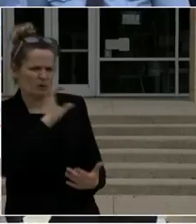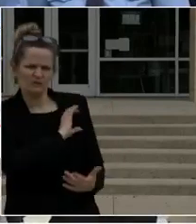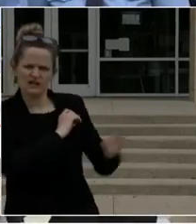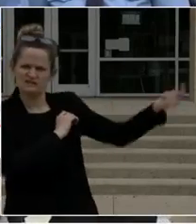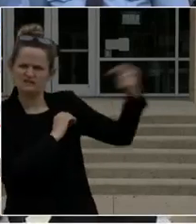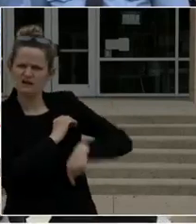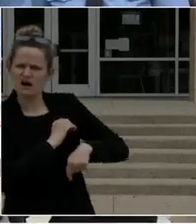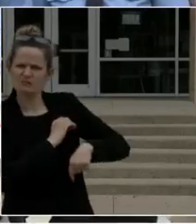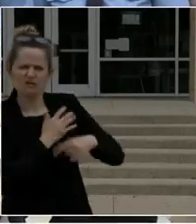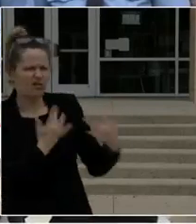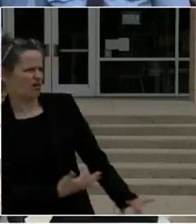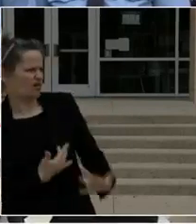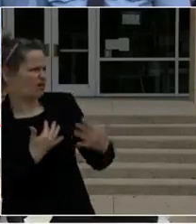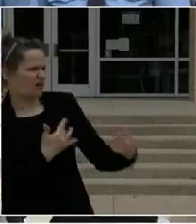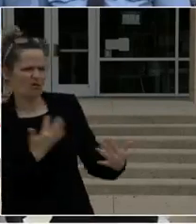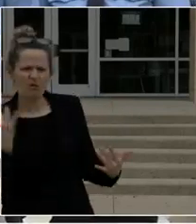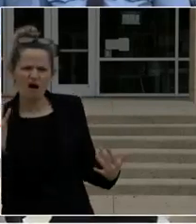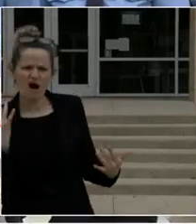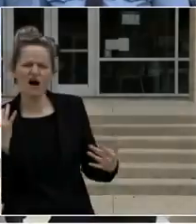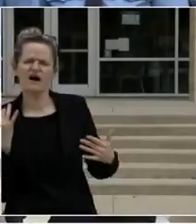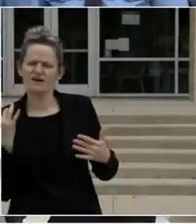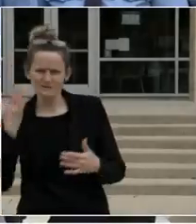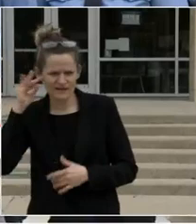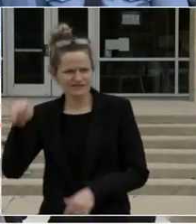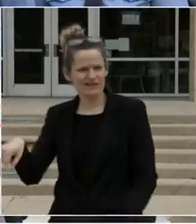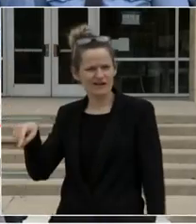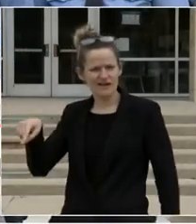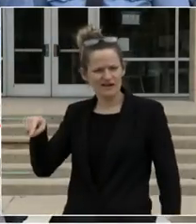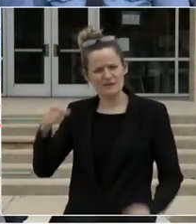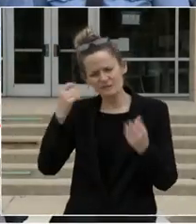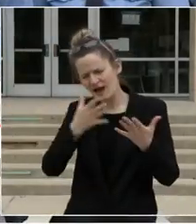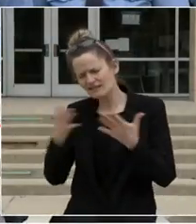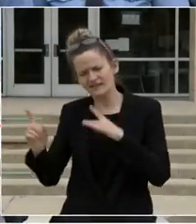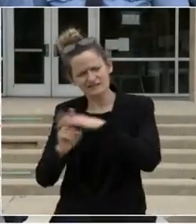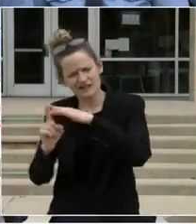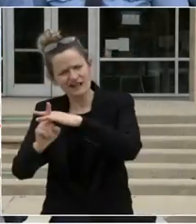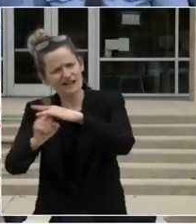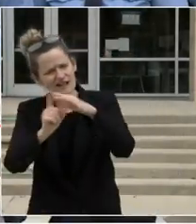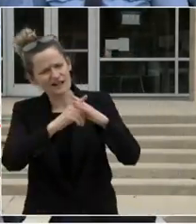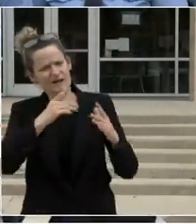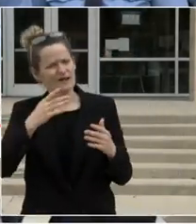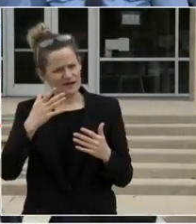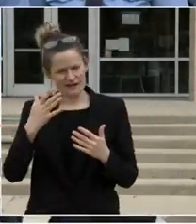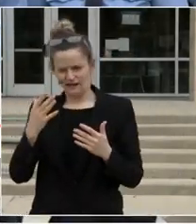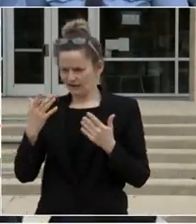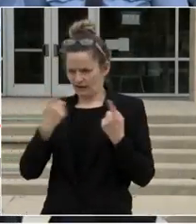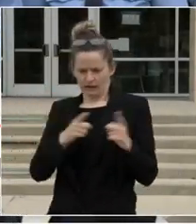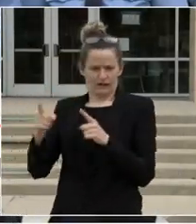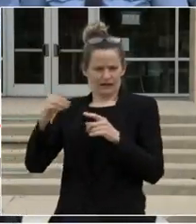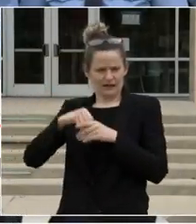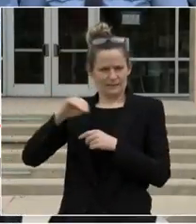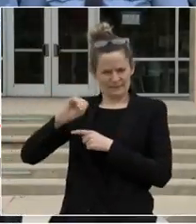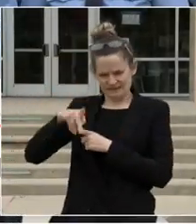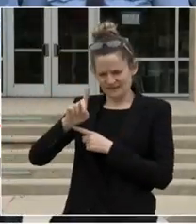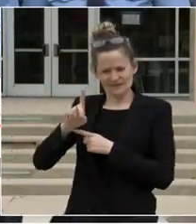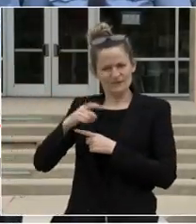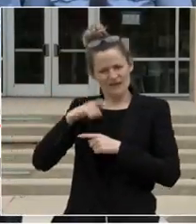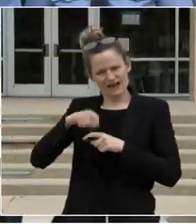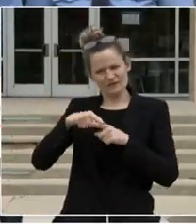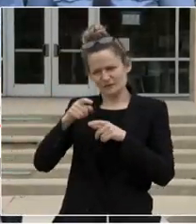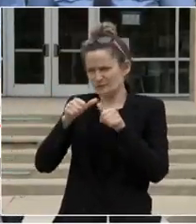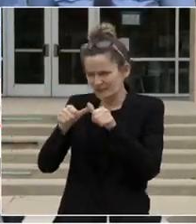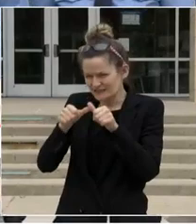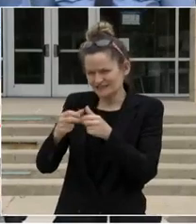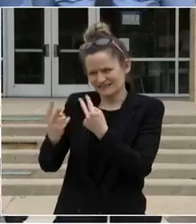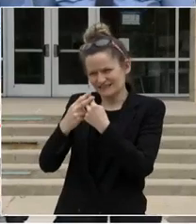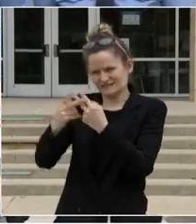can't overstate, you know, what we're trying to do in terms of keeping our members here and trying to find ways to attract members to this department. We